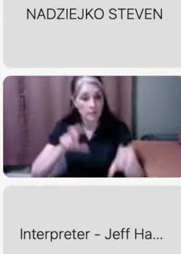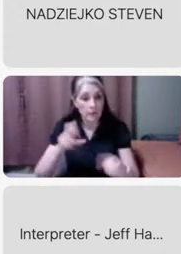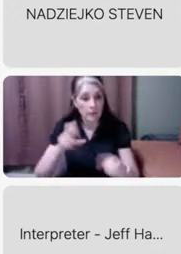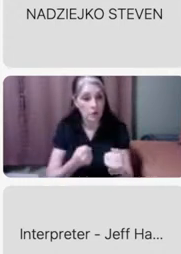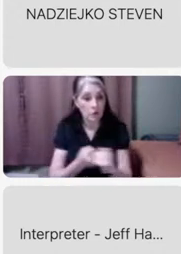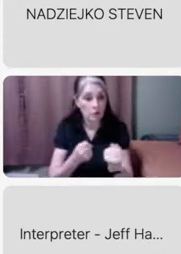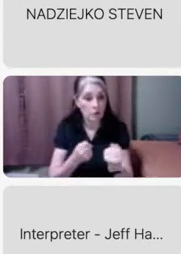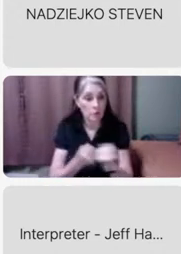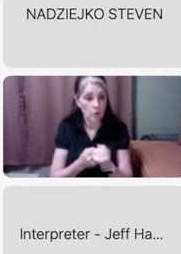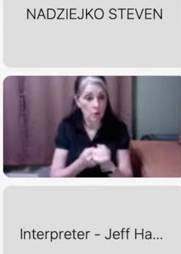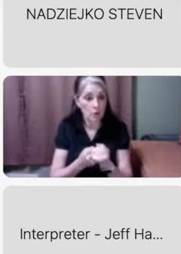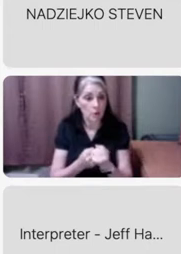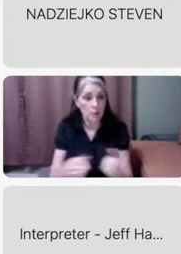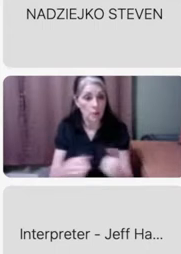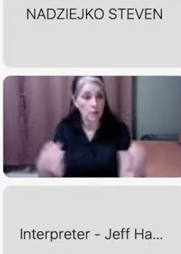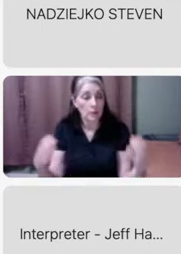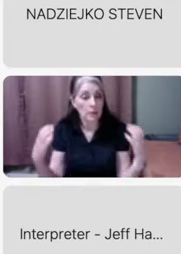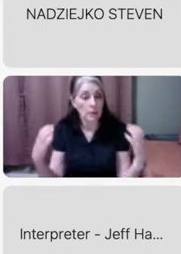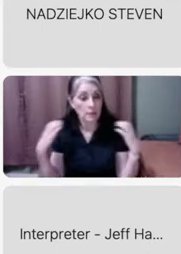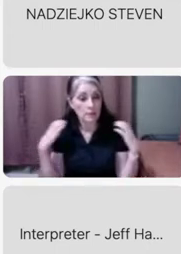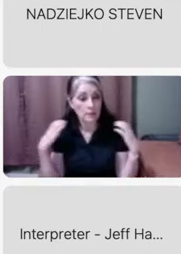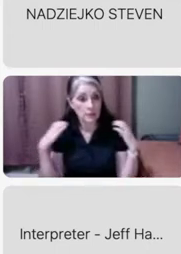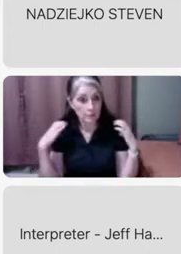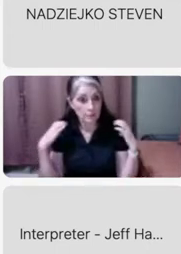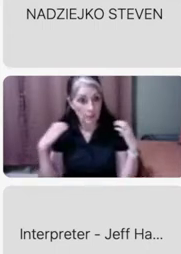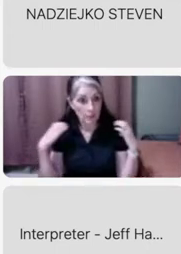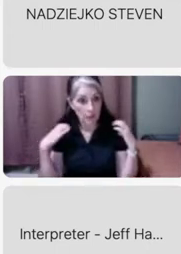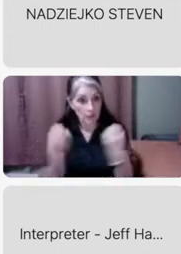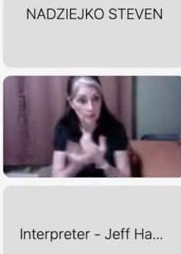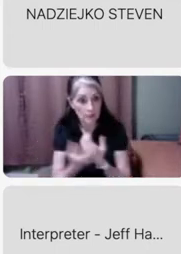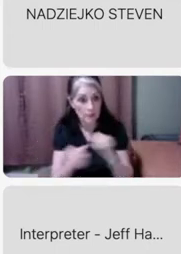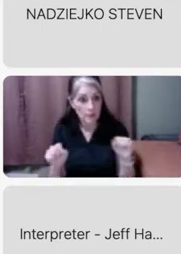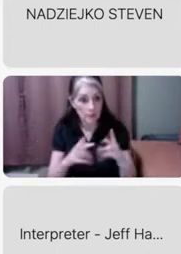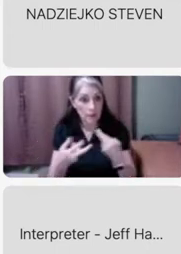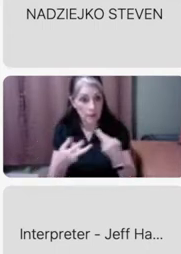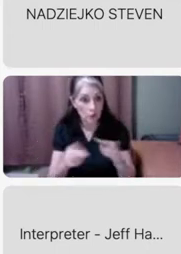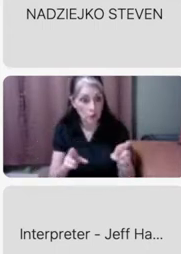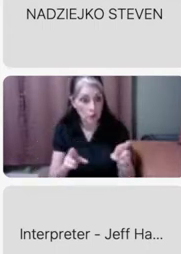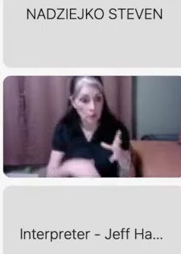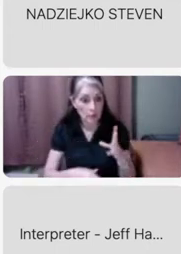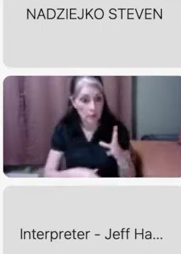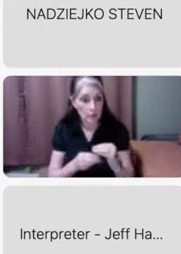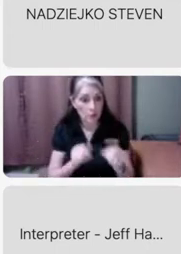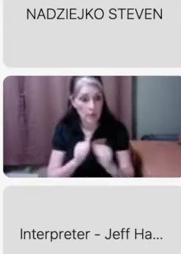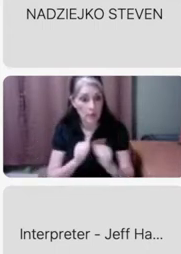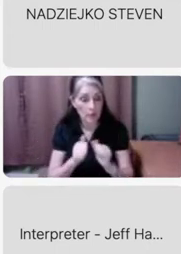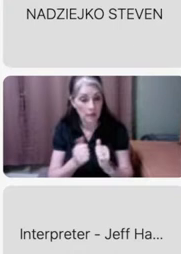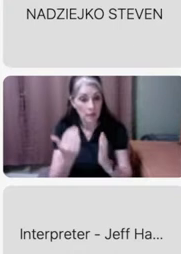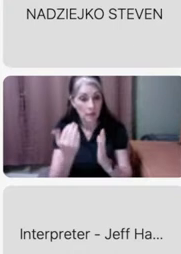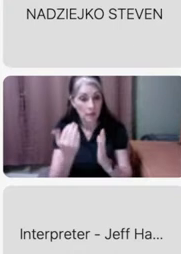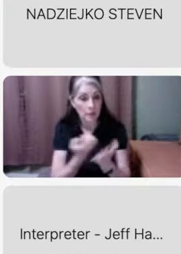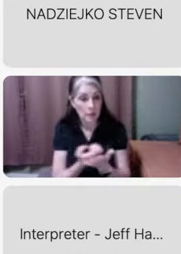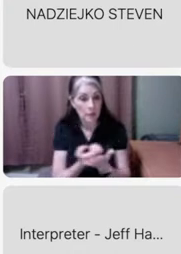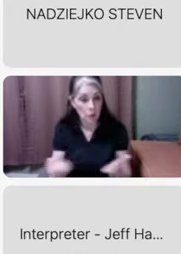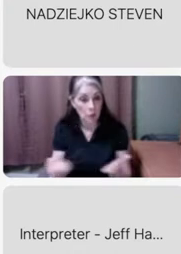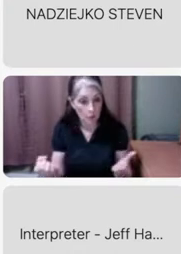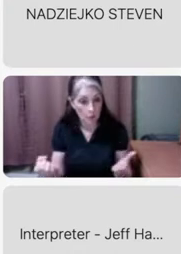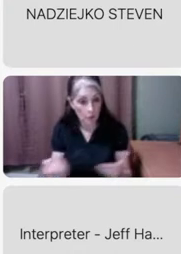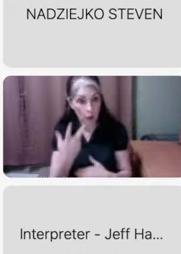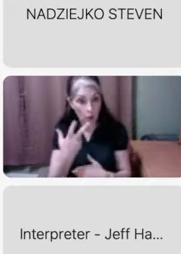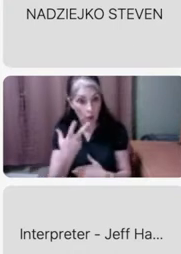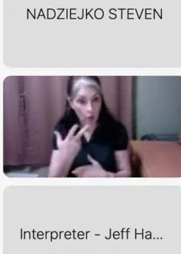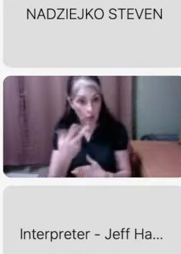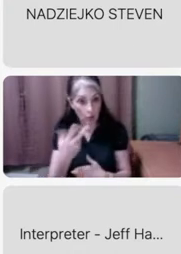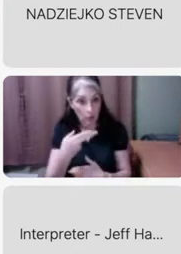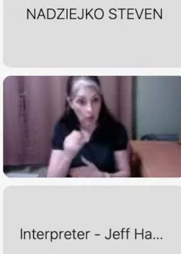classroom additional athletics equipment weight equipment and pe equipment at the at the three high schools and then some